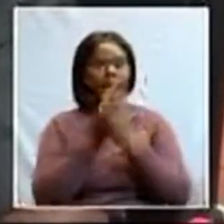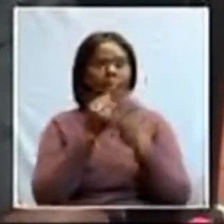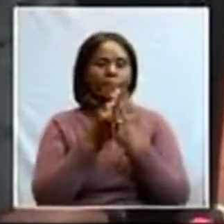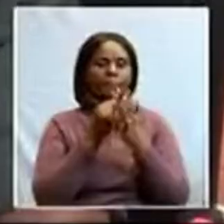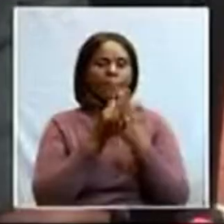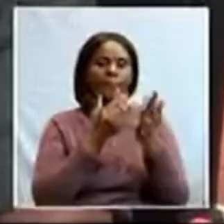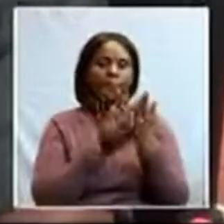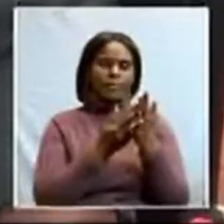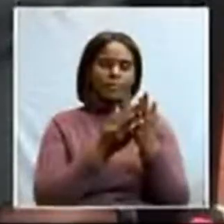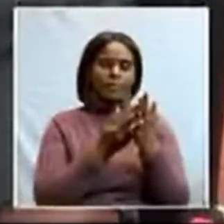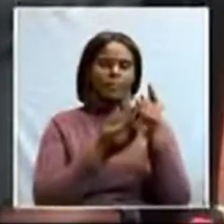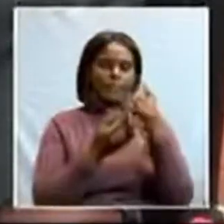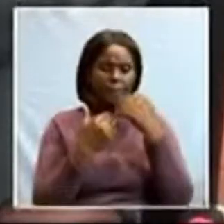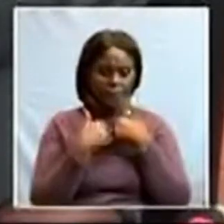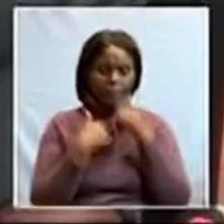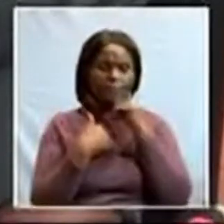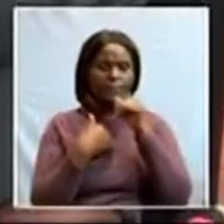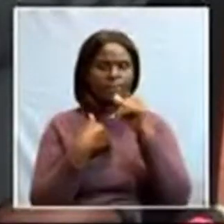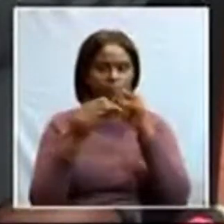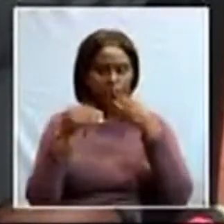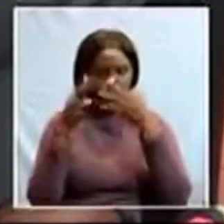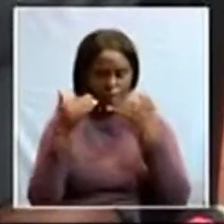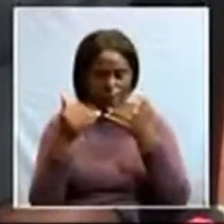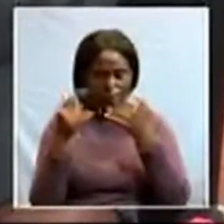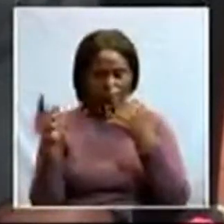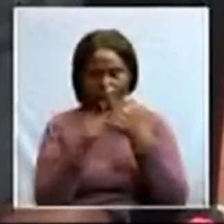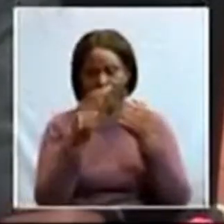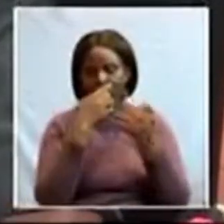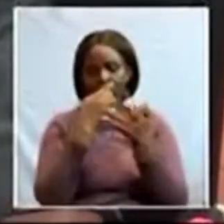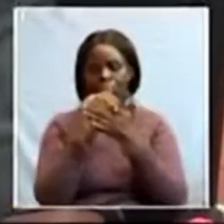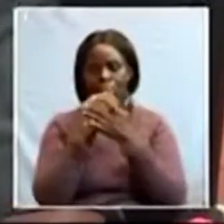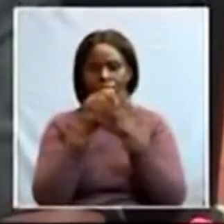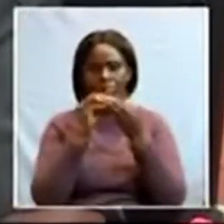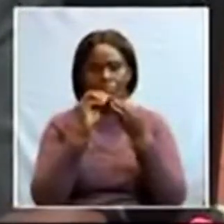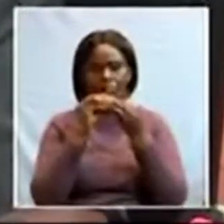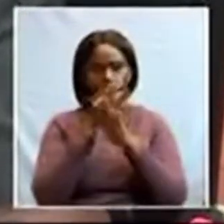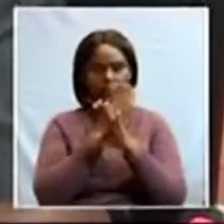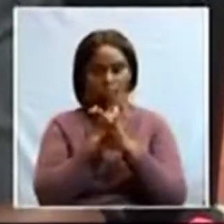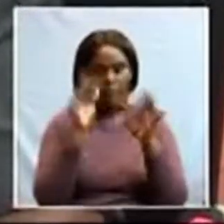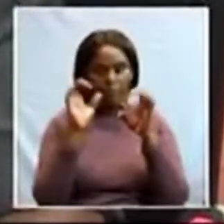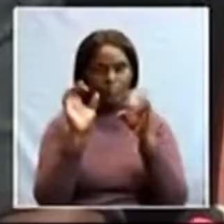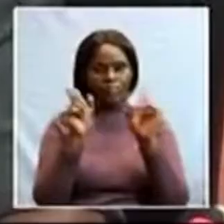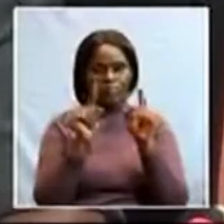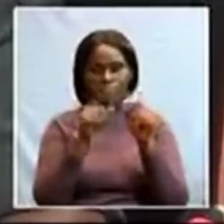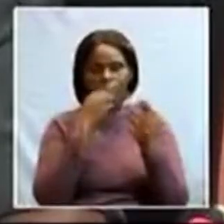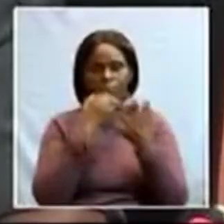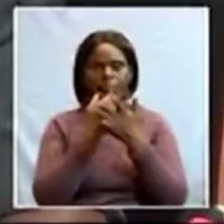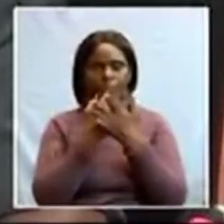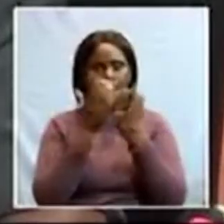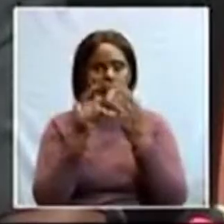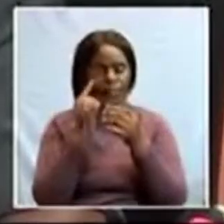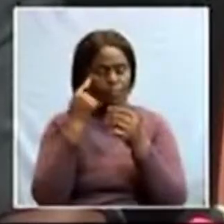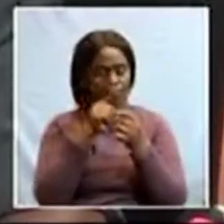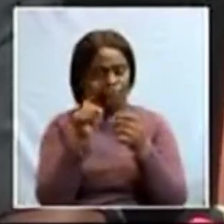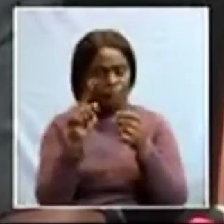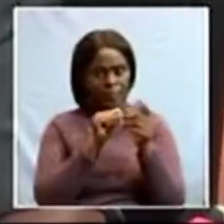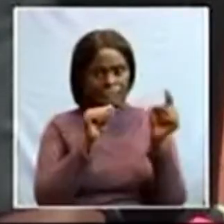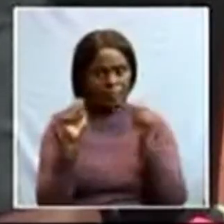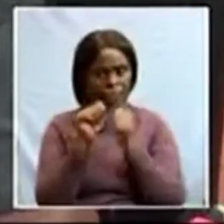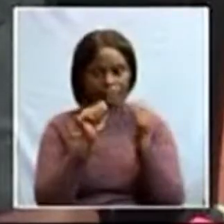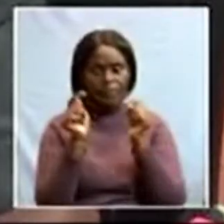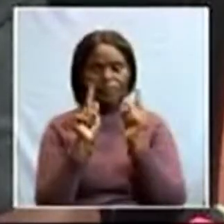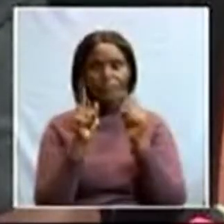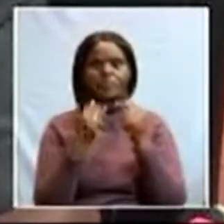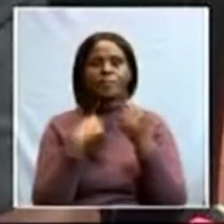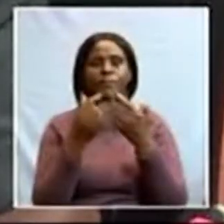accounts. You haven't provided that evidence before your committee. Where is that evidence of those transfers?